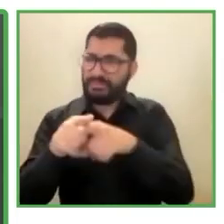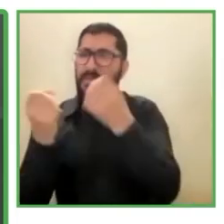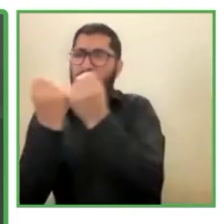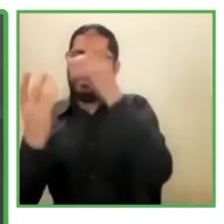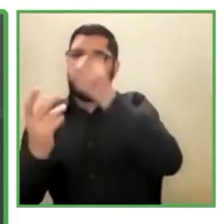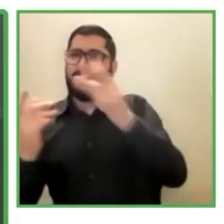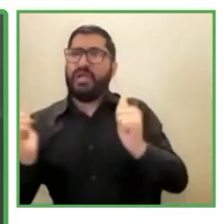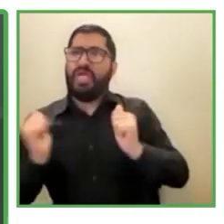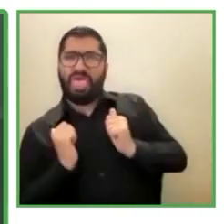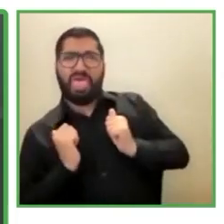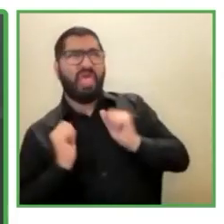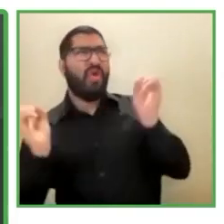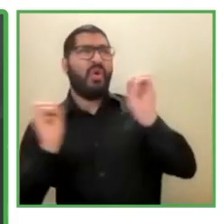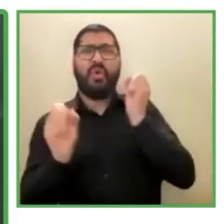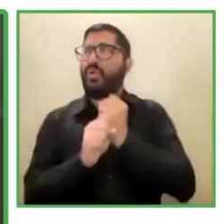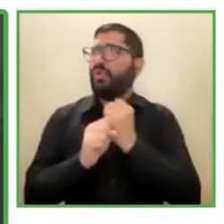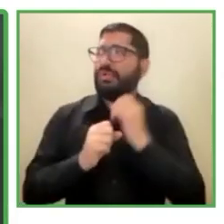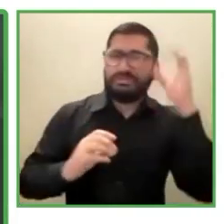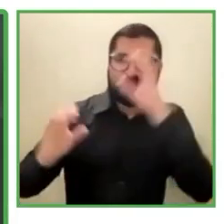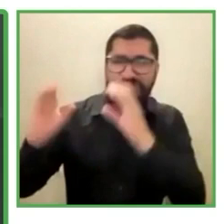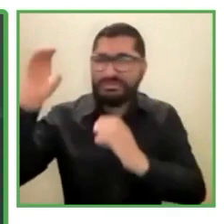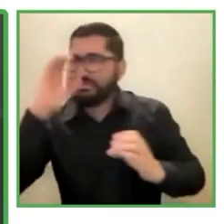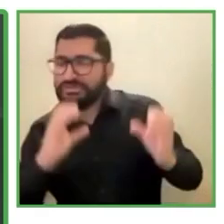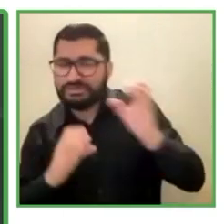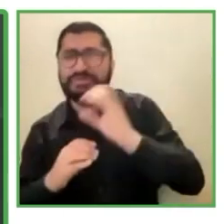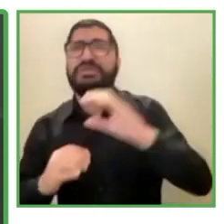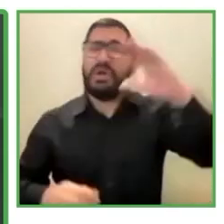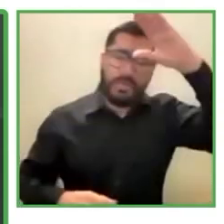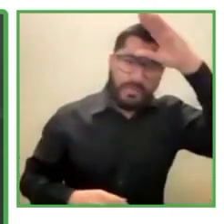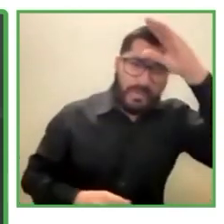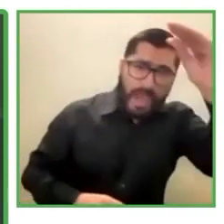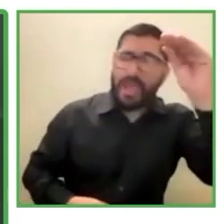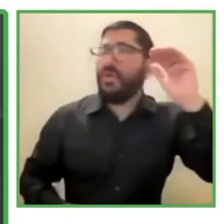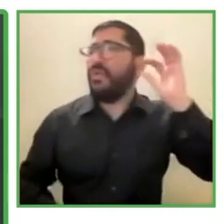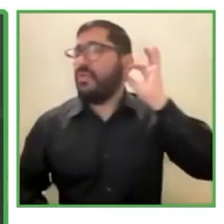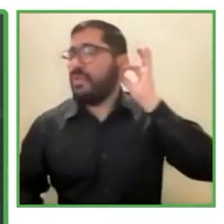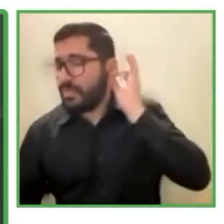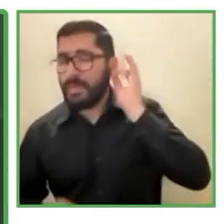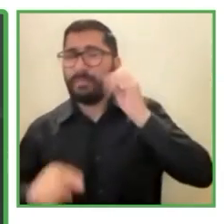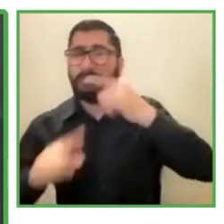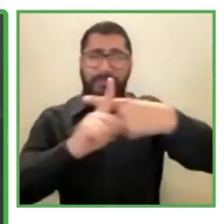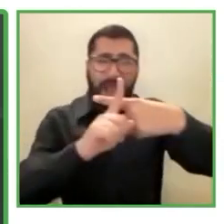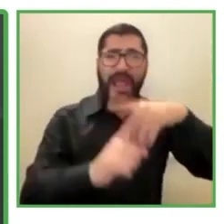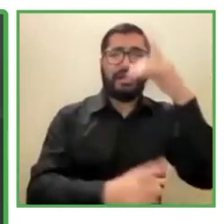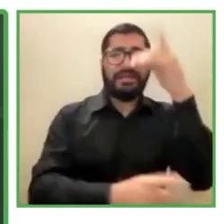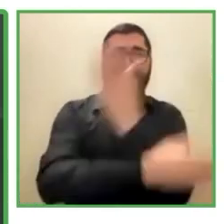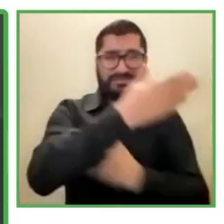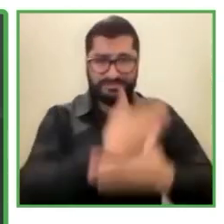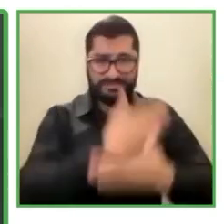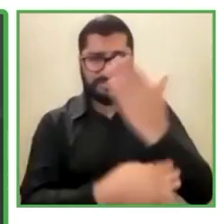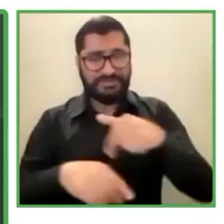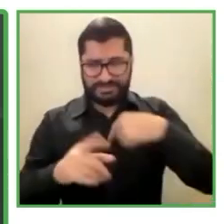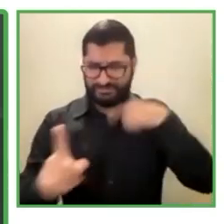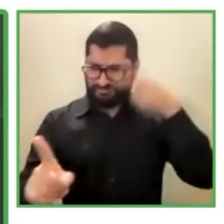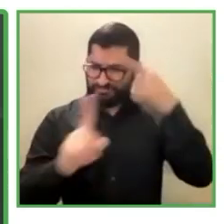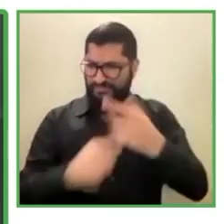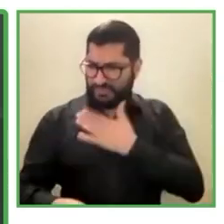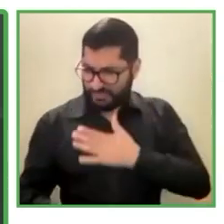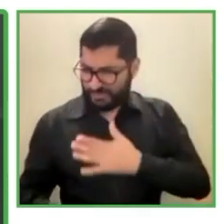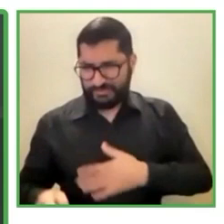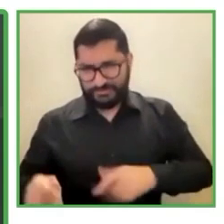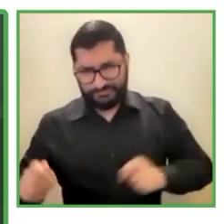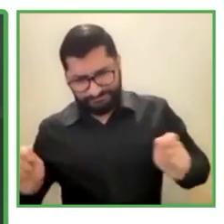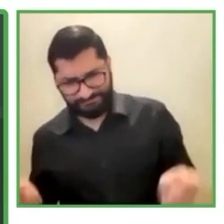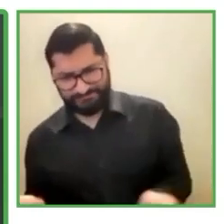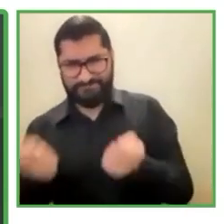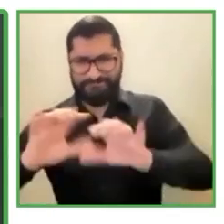women and young people and to other people with higher vulnerabilities, such as people with disabilities. But recovery gives